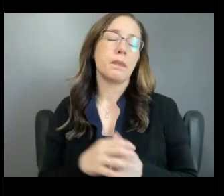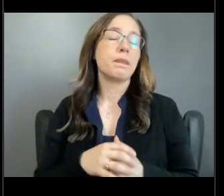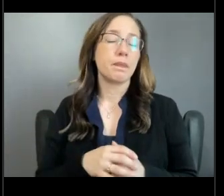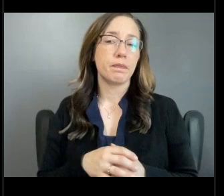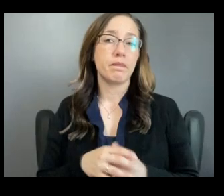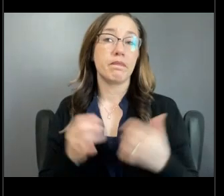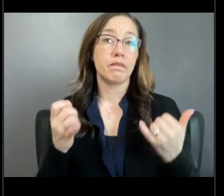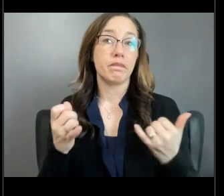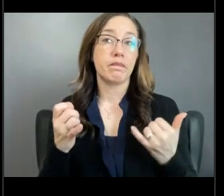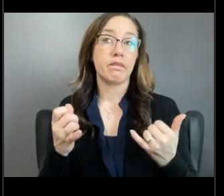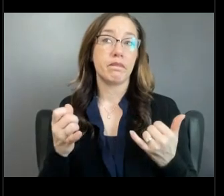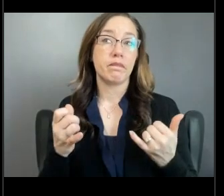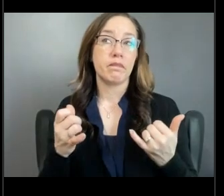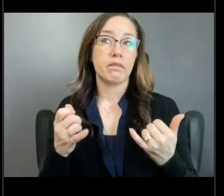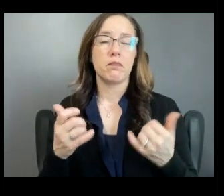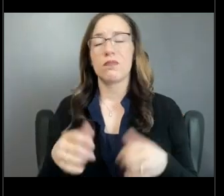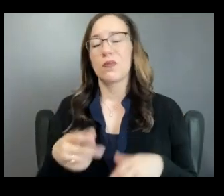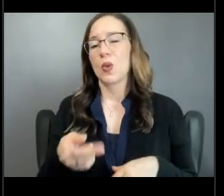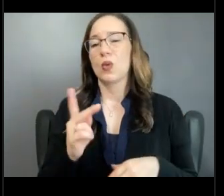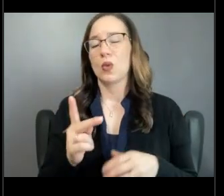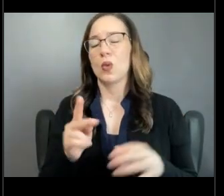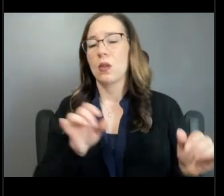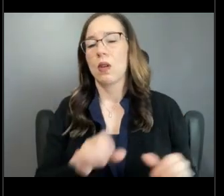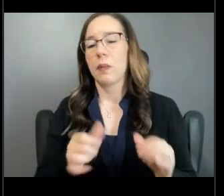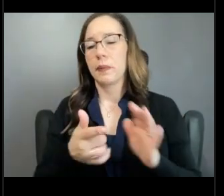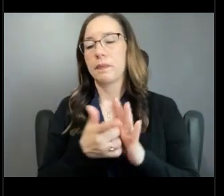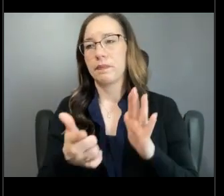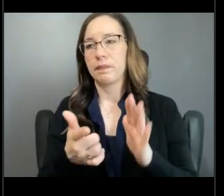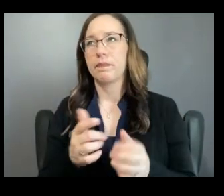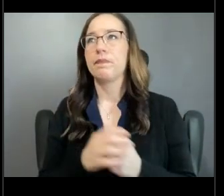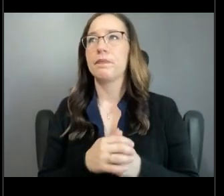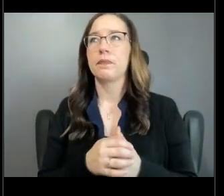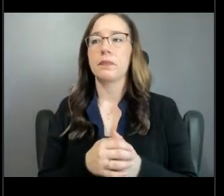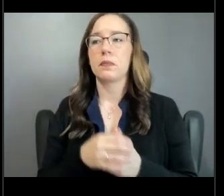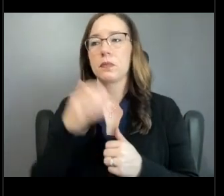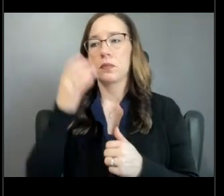Now let's explore 2 common violations of requirement 2.